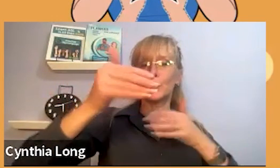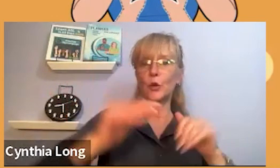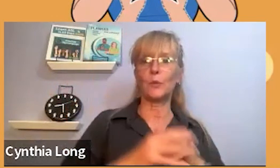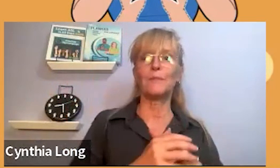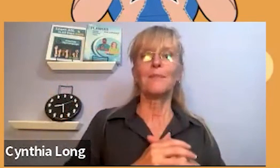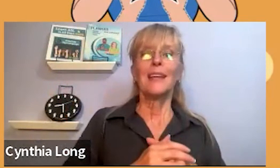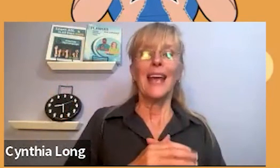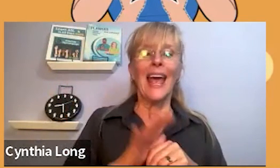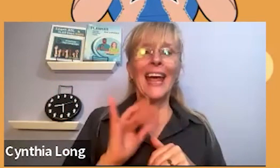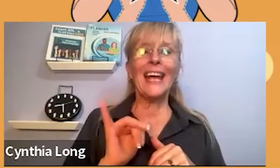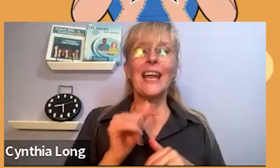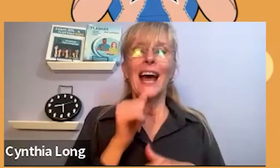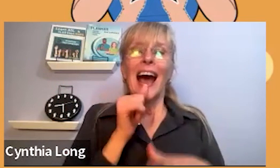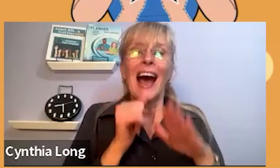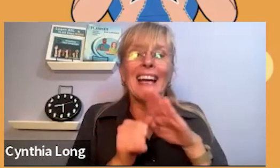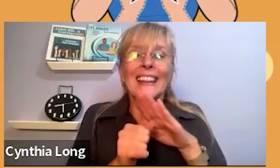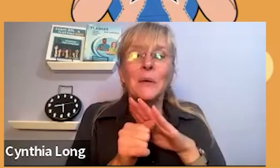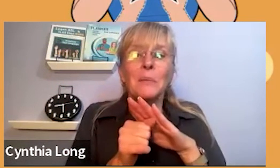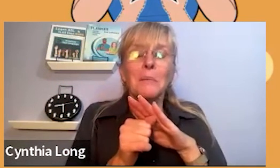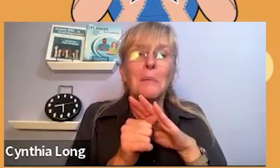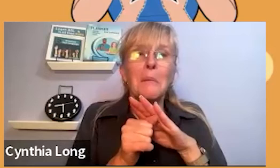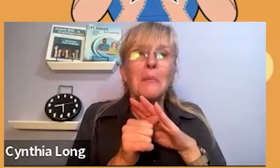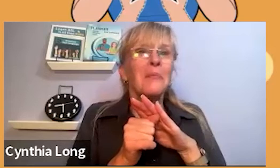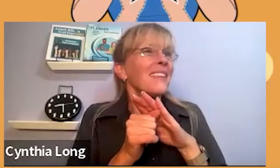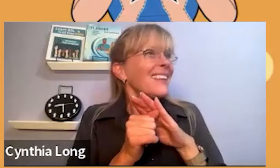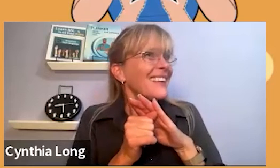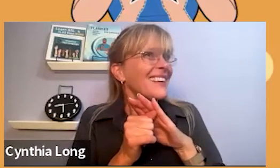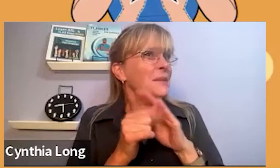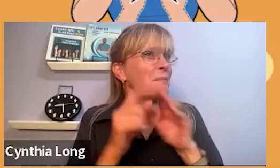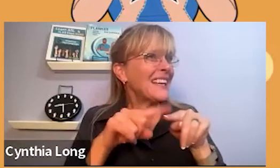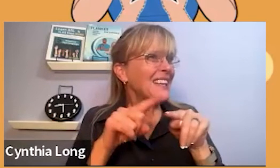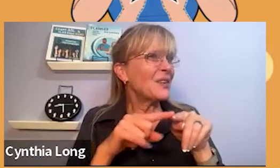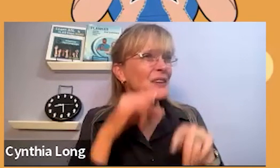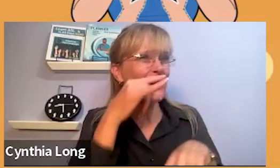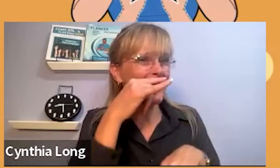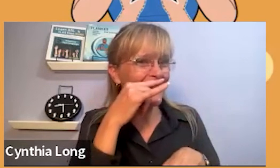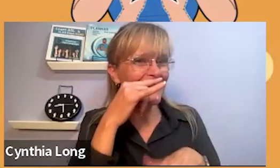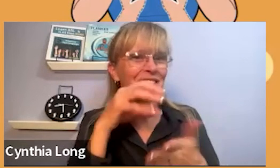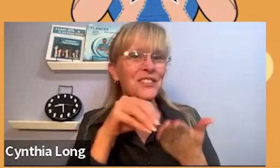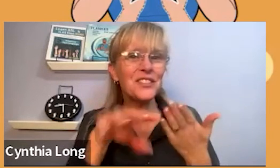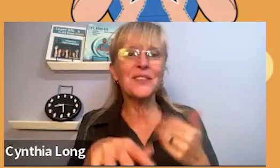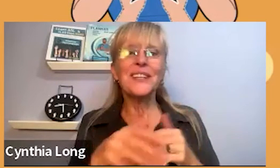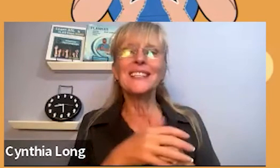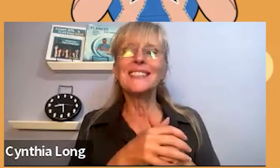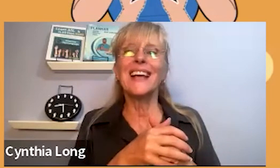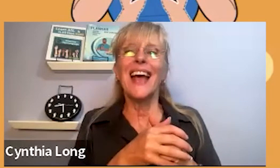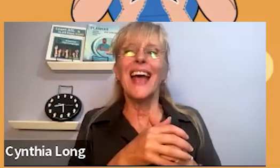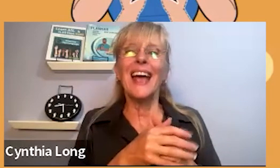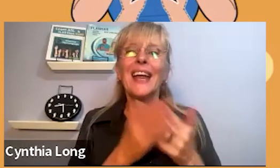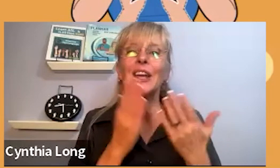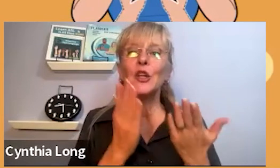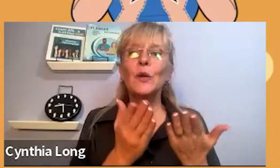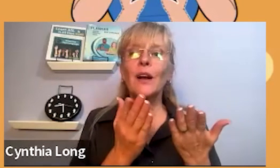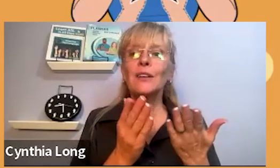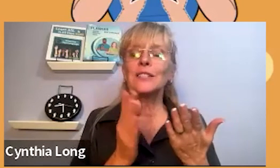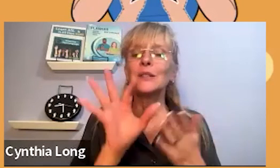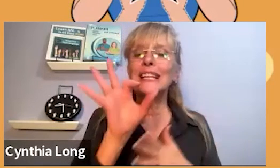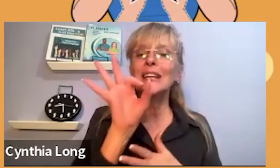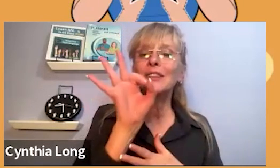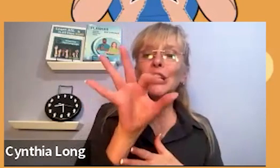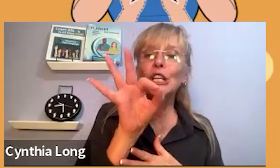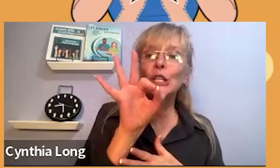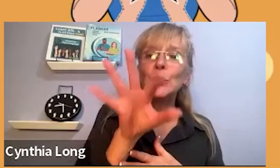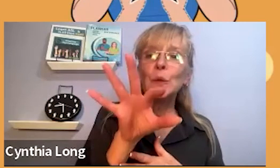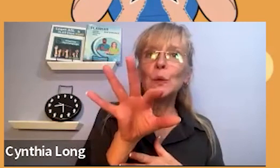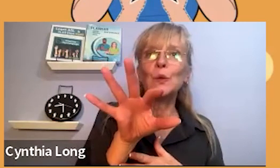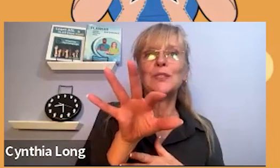the room and hide them depending on your kids, your students. And you can also